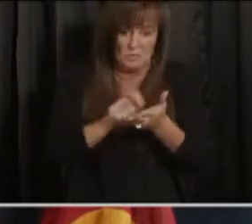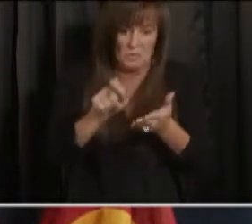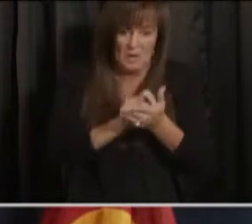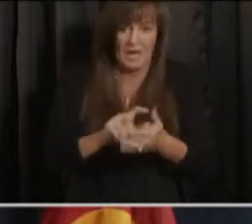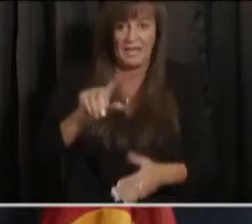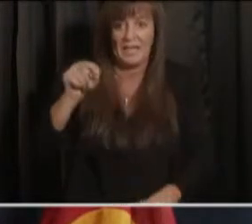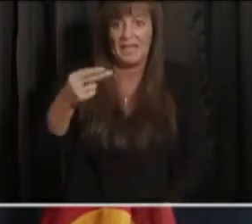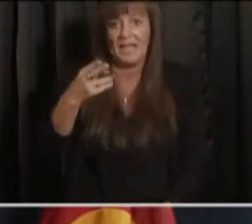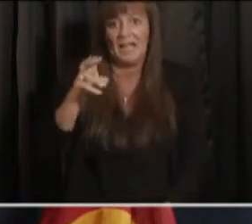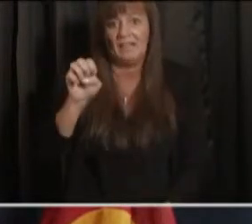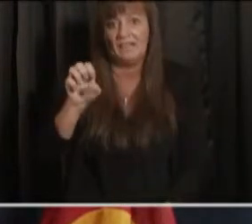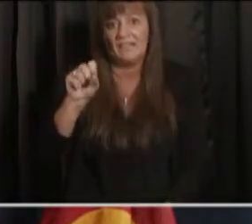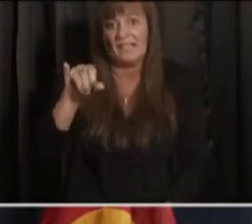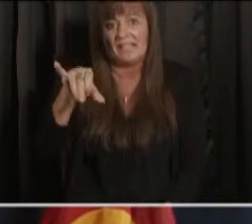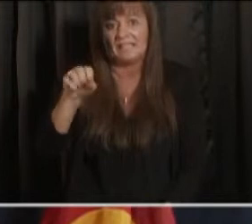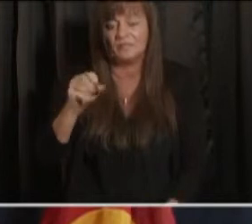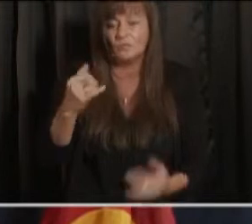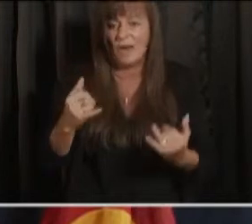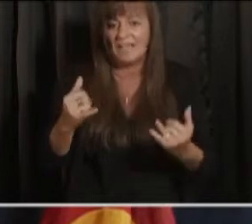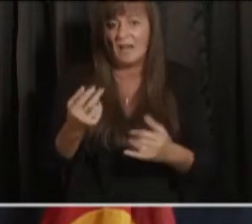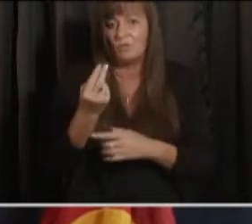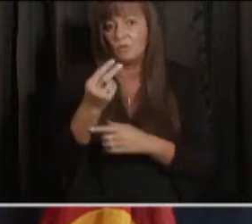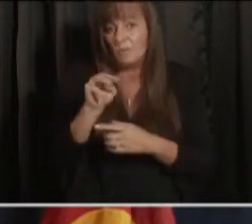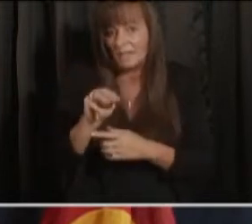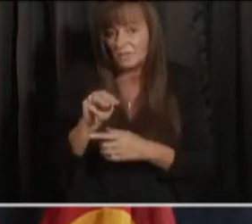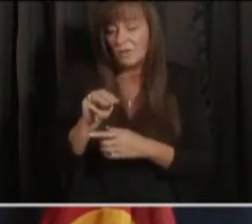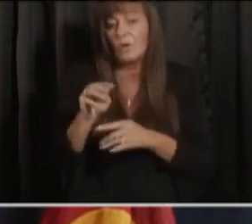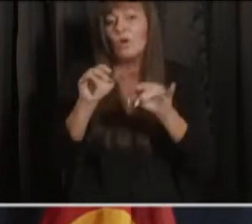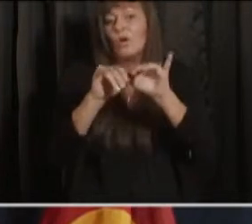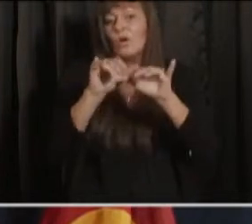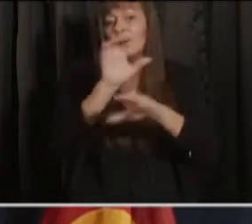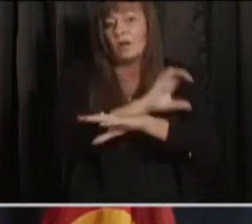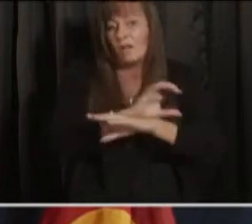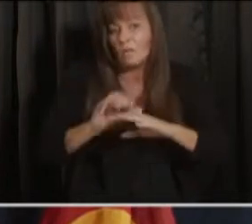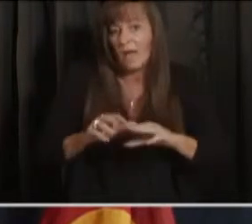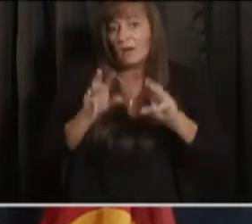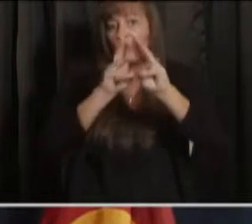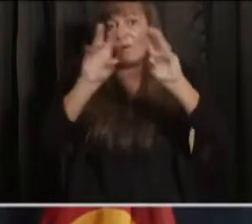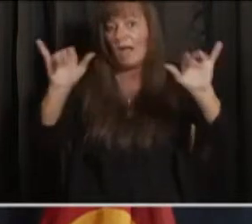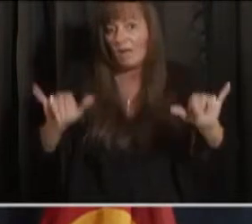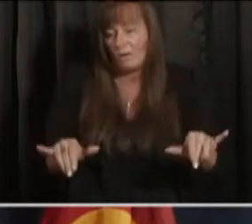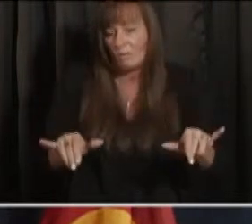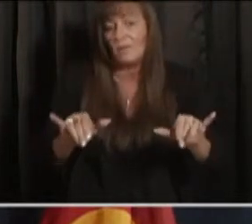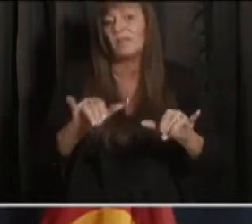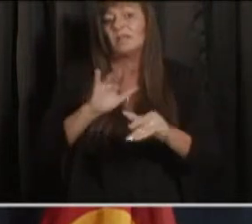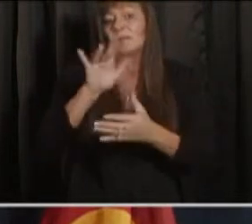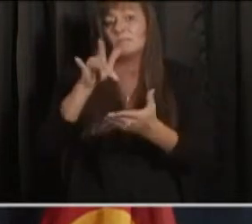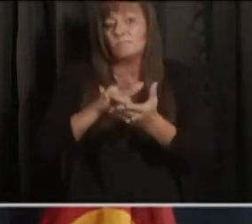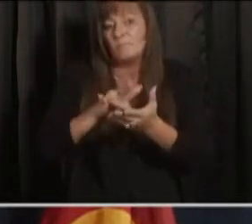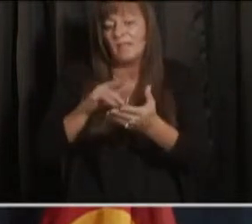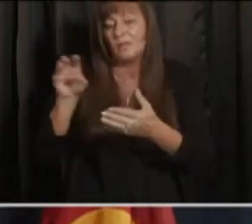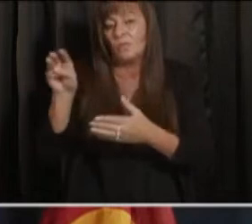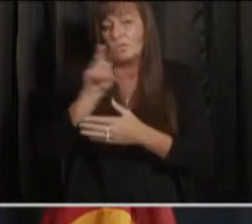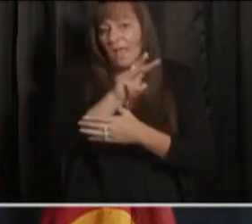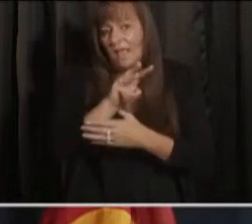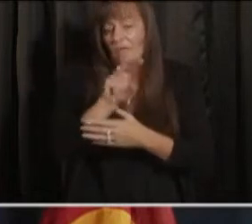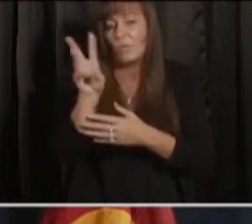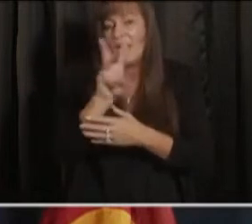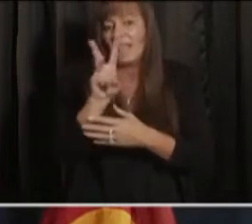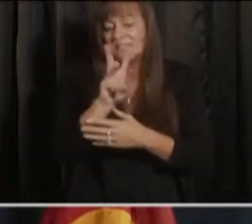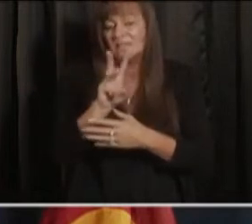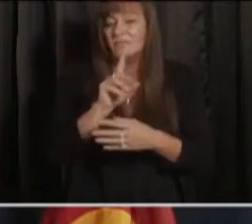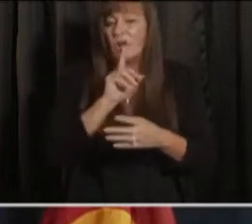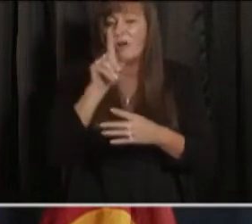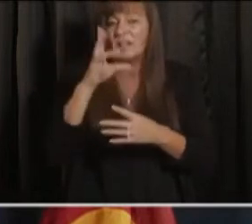now, New Mexico, Colorado, Wyoming, up through the Midwest, Minnesota, are experiencing a peak.